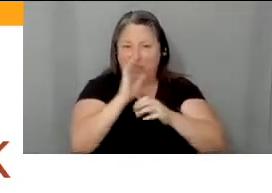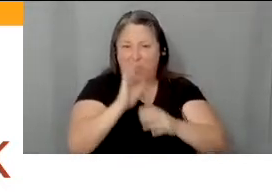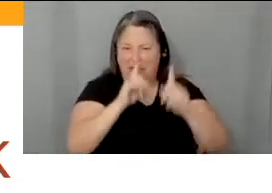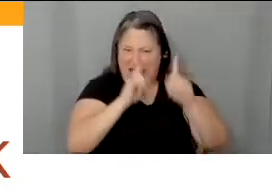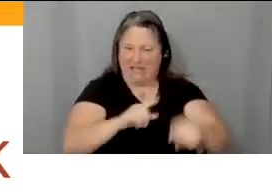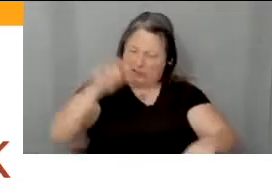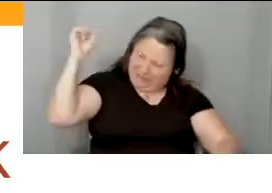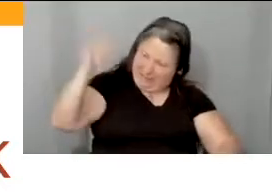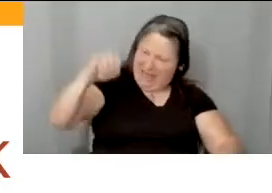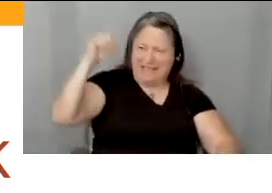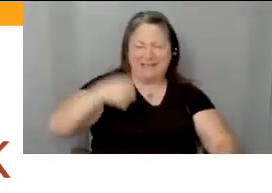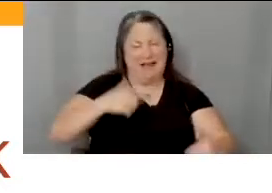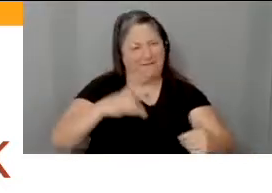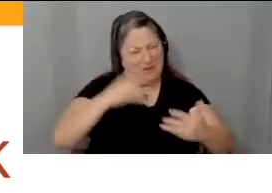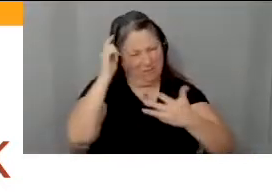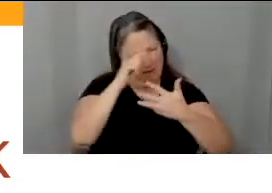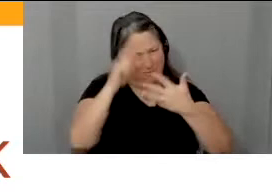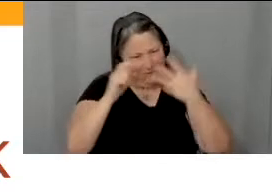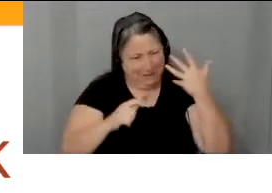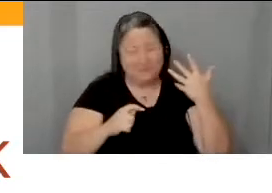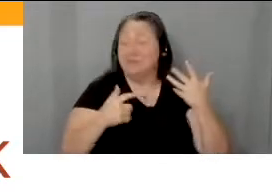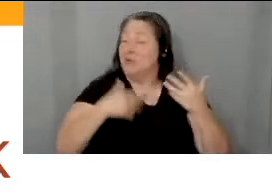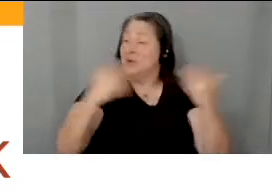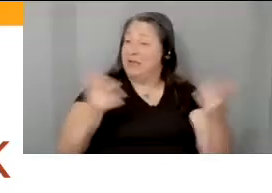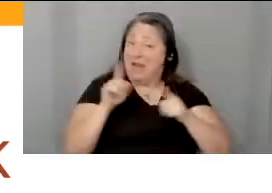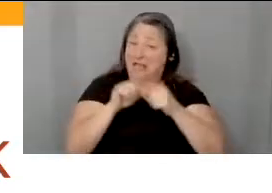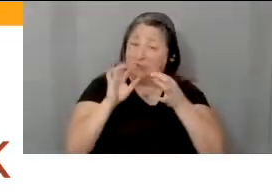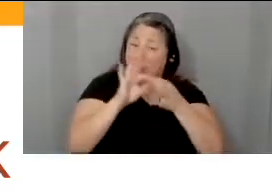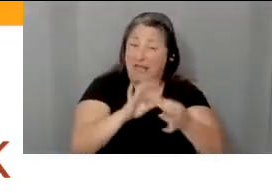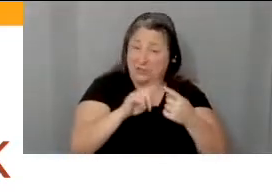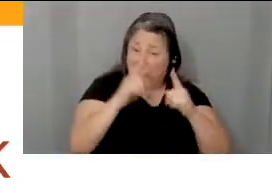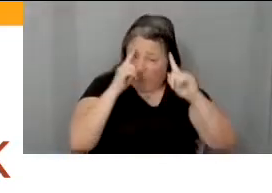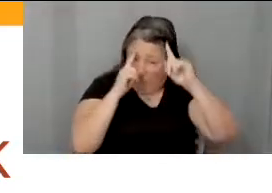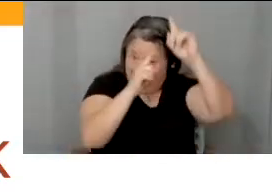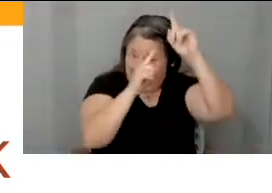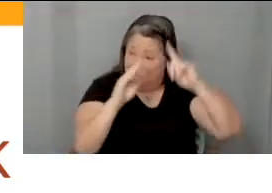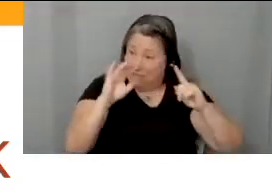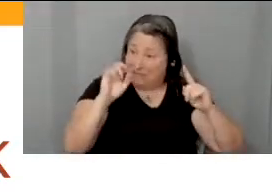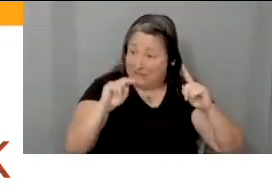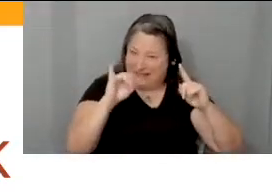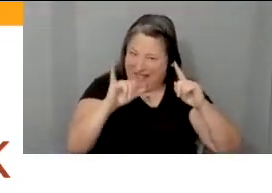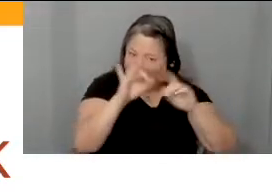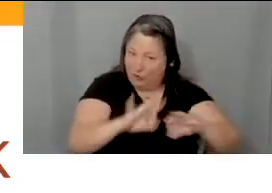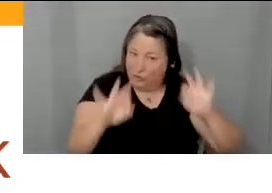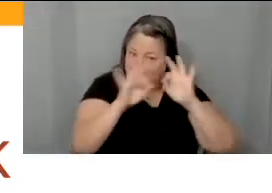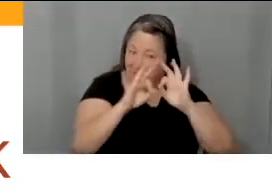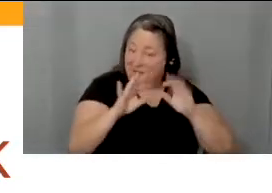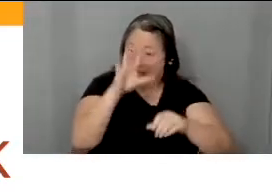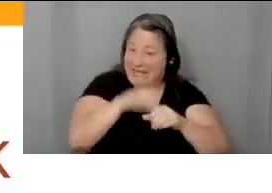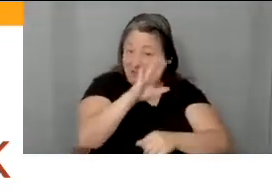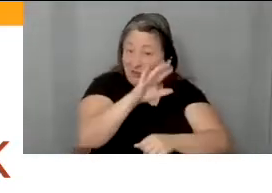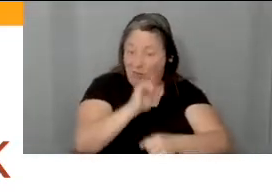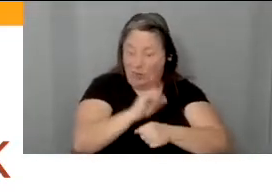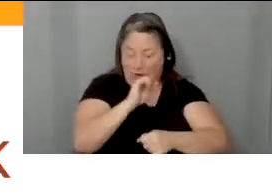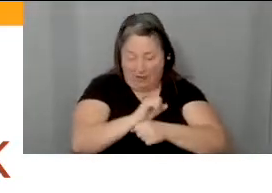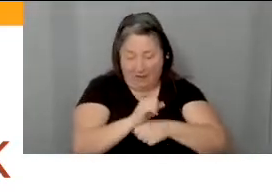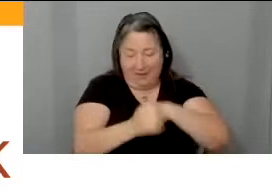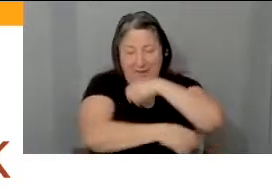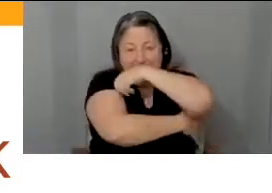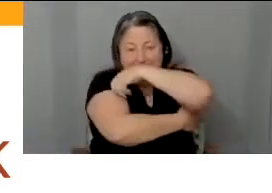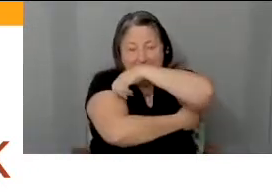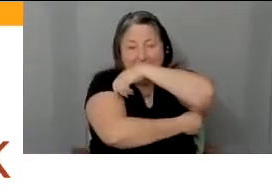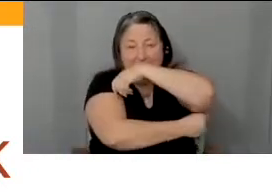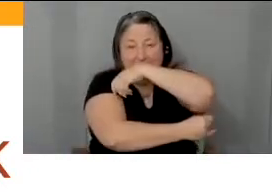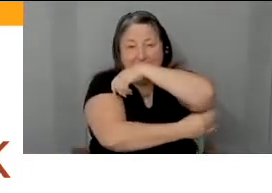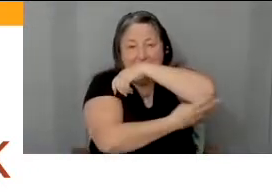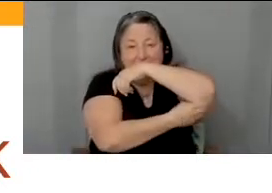feel, X, Y, and Z. So over here, as it relates to mission, which is really a critical factor of being engaged in your work, our employees